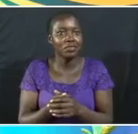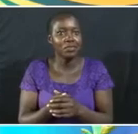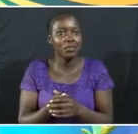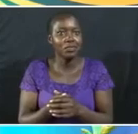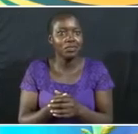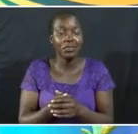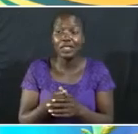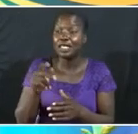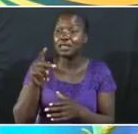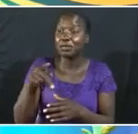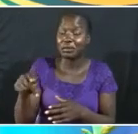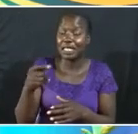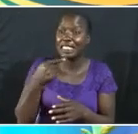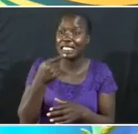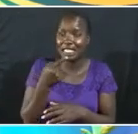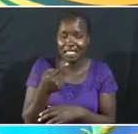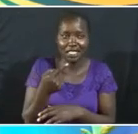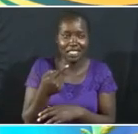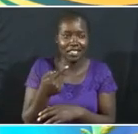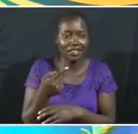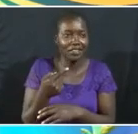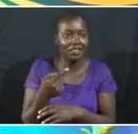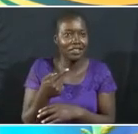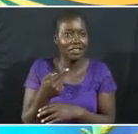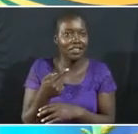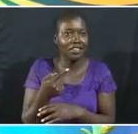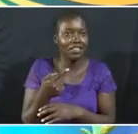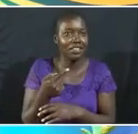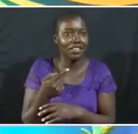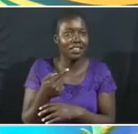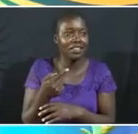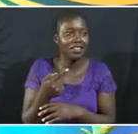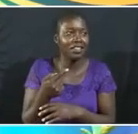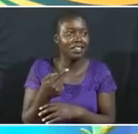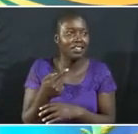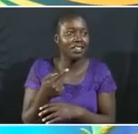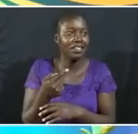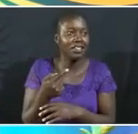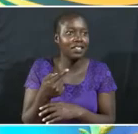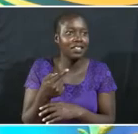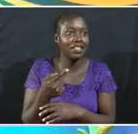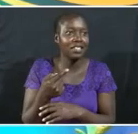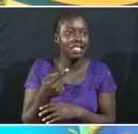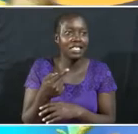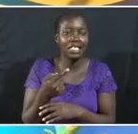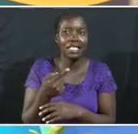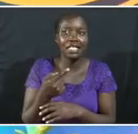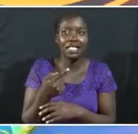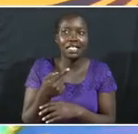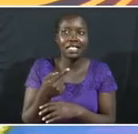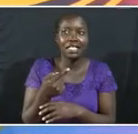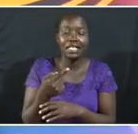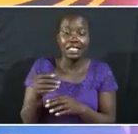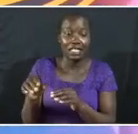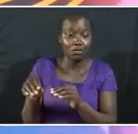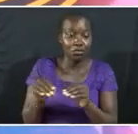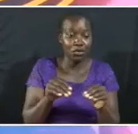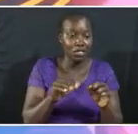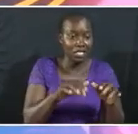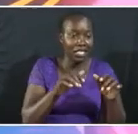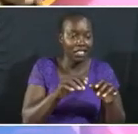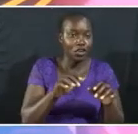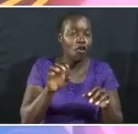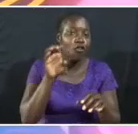Patriarchs and Prophets says this. He set up the Garden of Eden